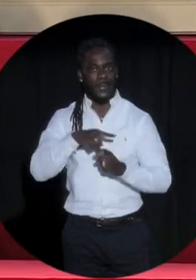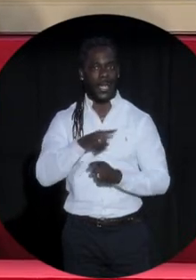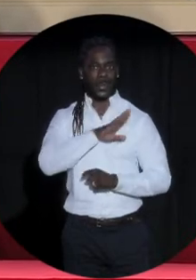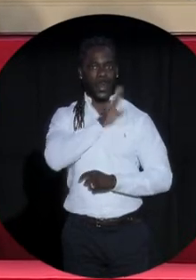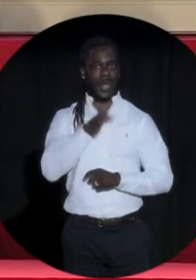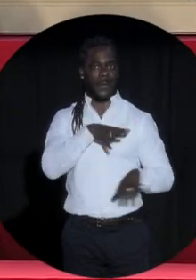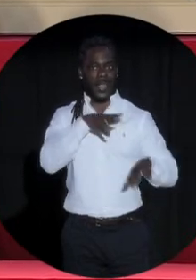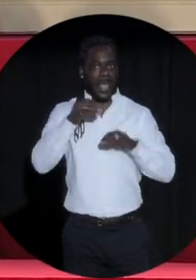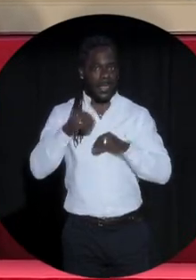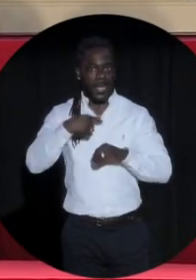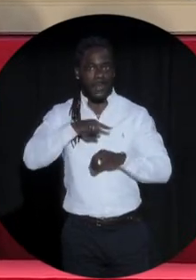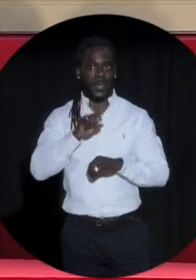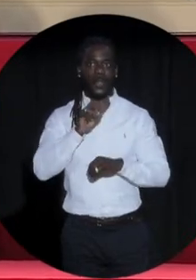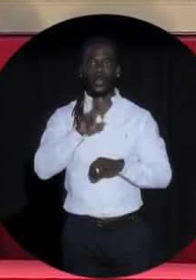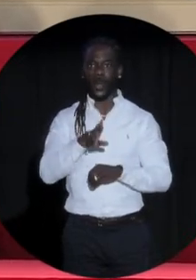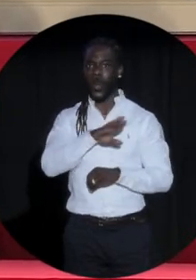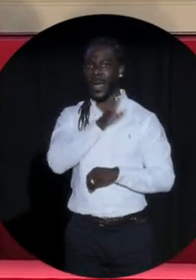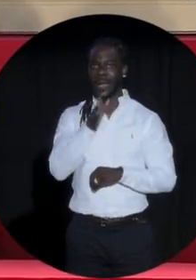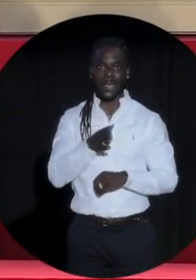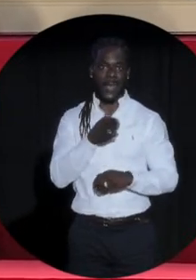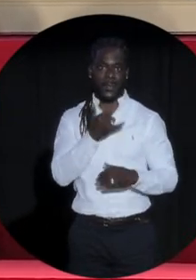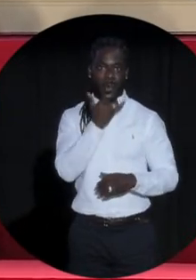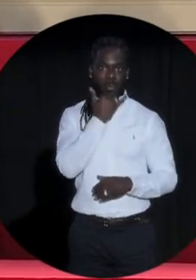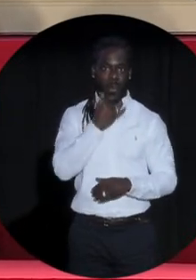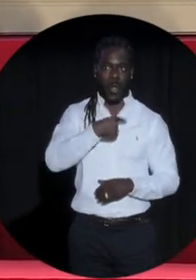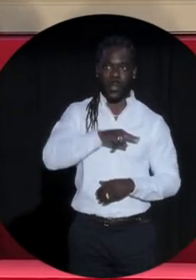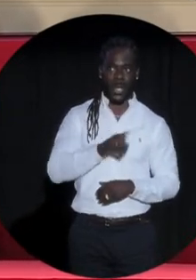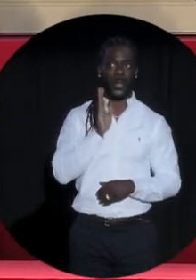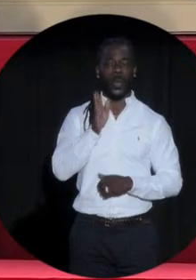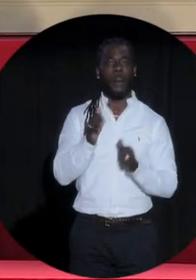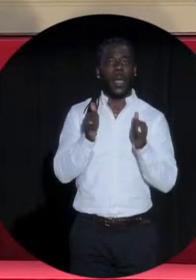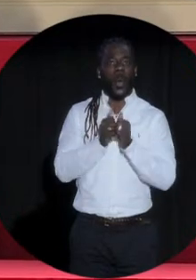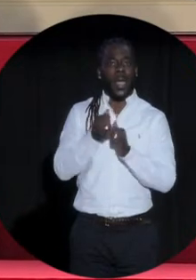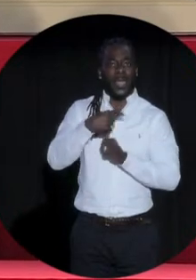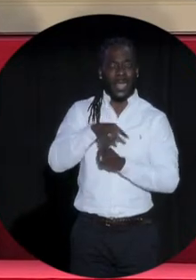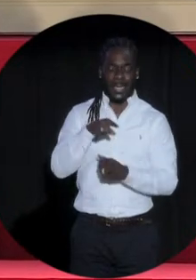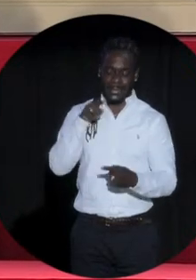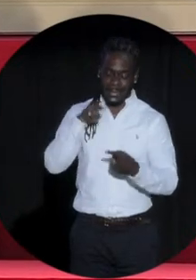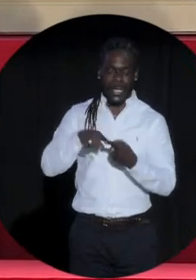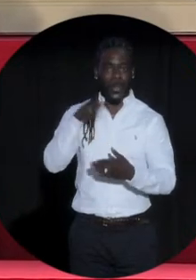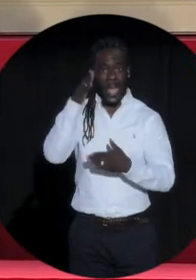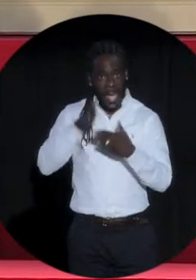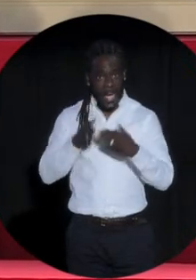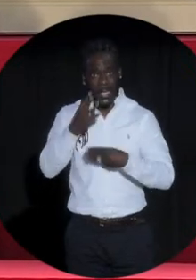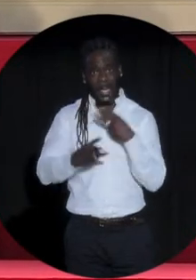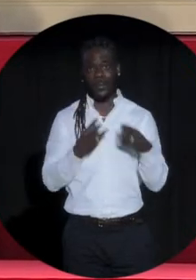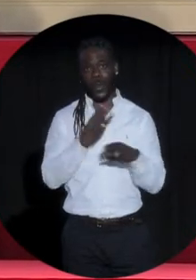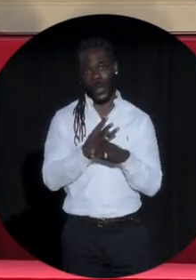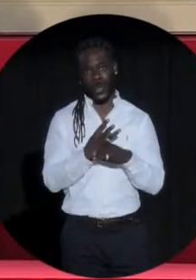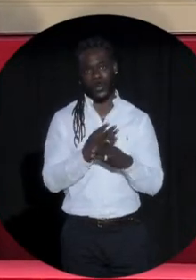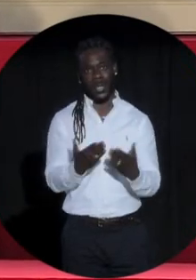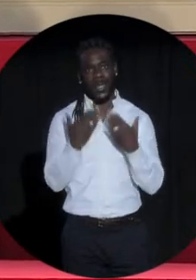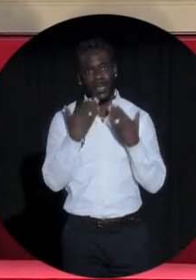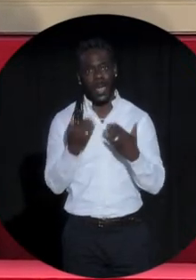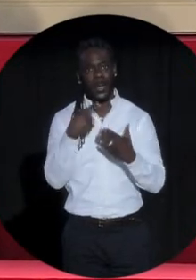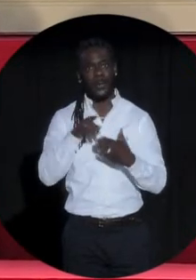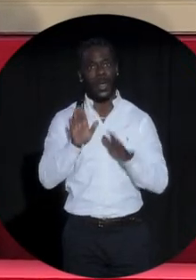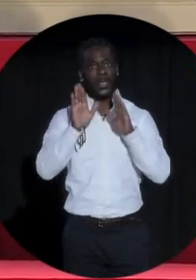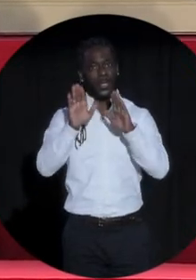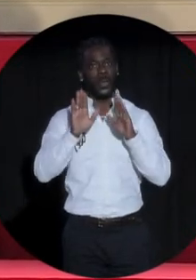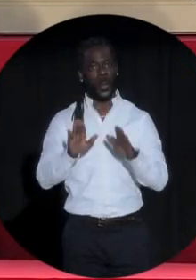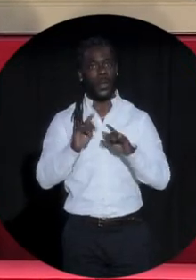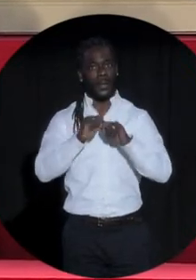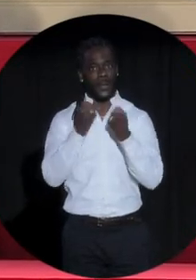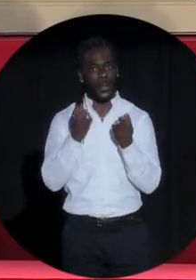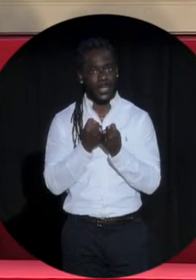us, that you will be with us even until the end of the world. Thank you for this amazing team